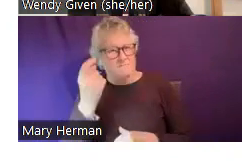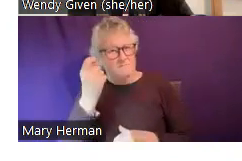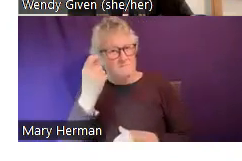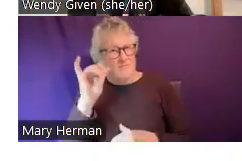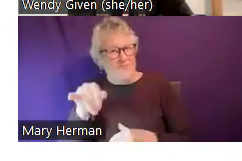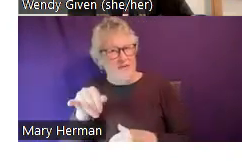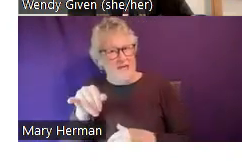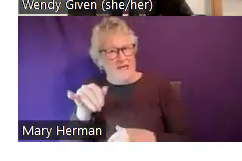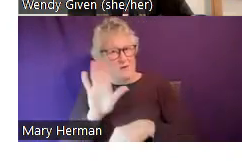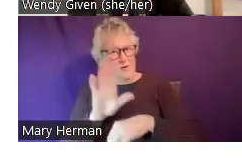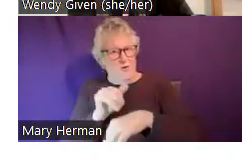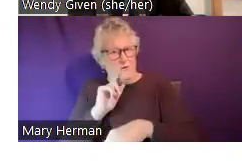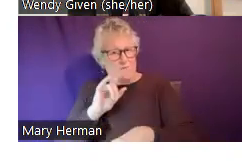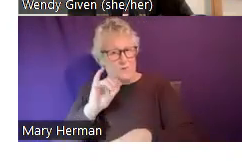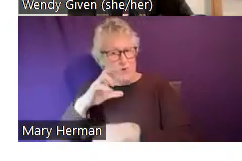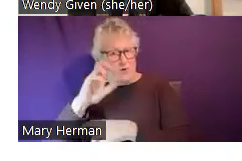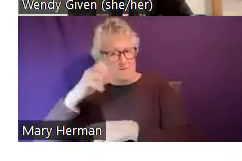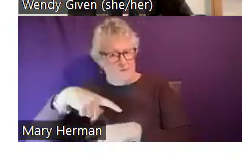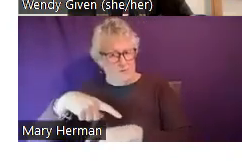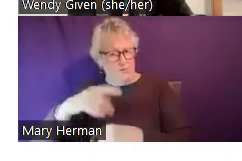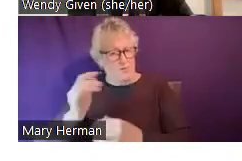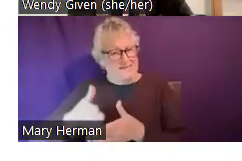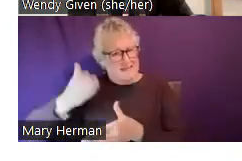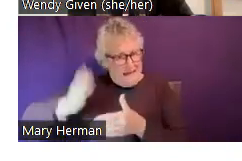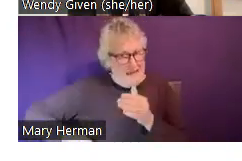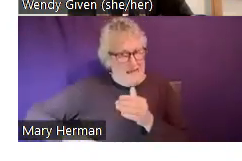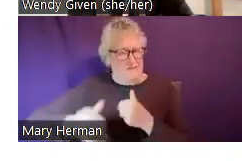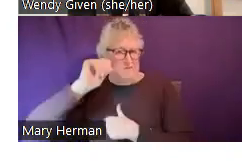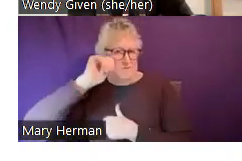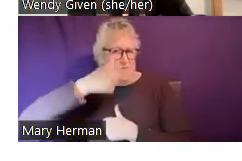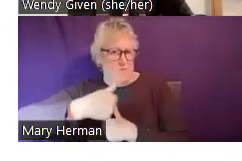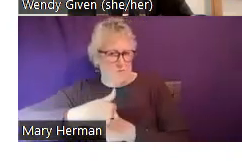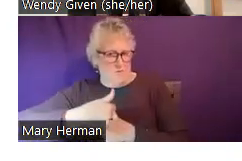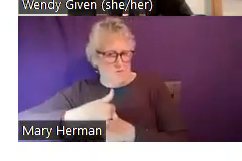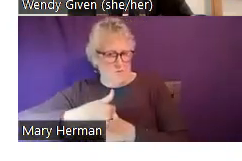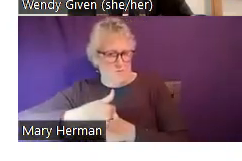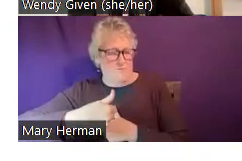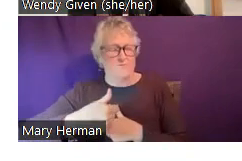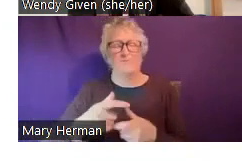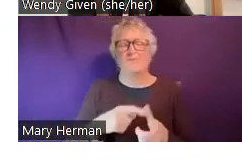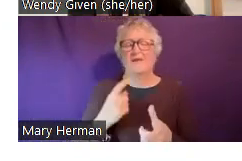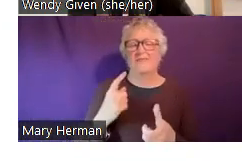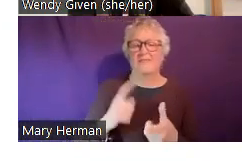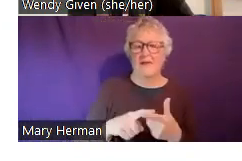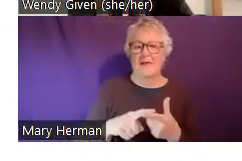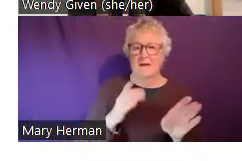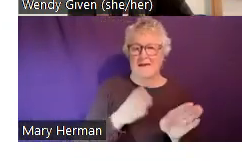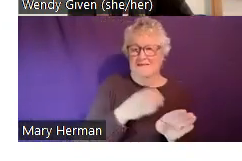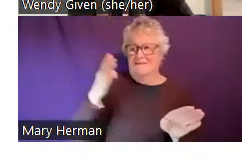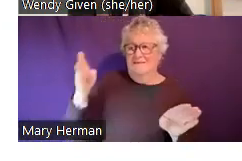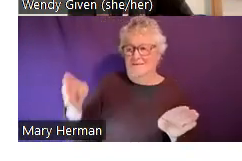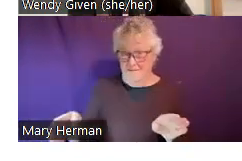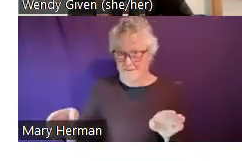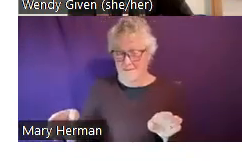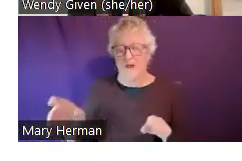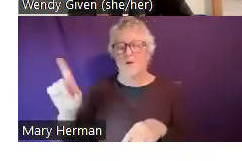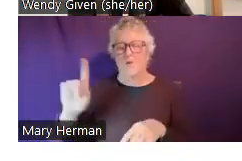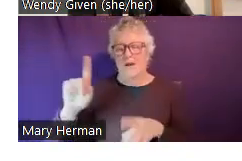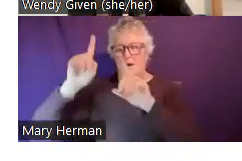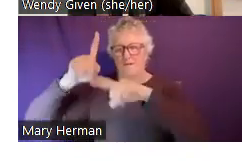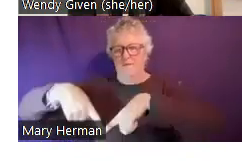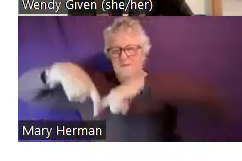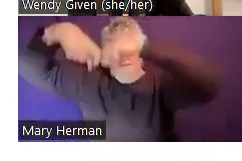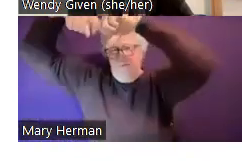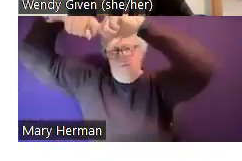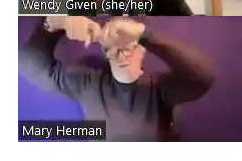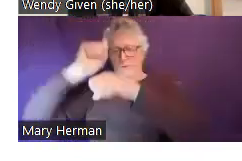And then once you pass through the security is where these suspended works will be. Now you see we have the sort of dotted